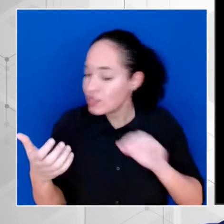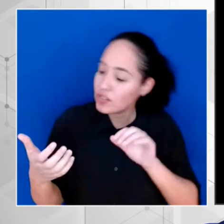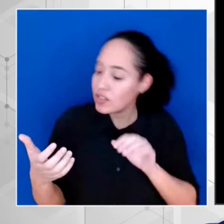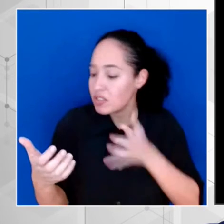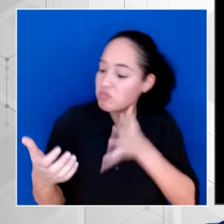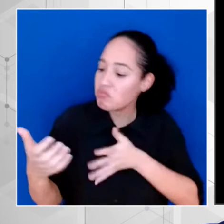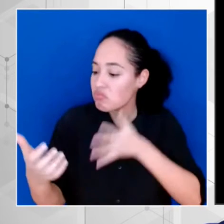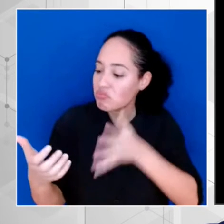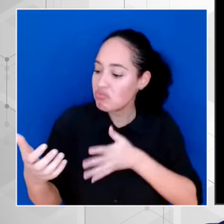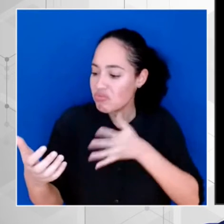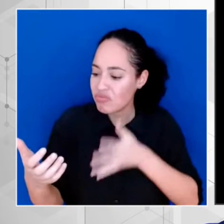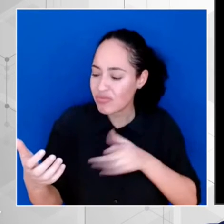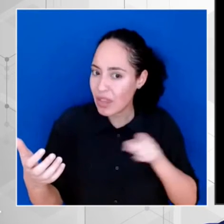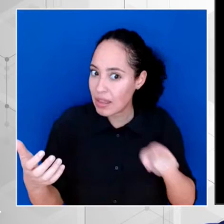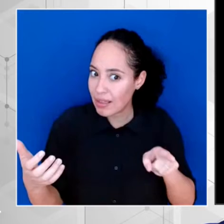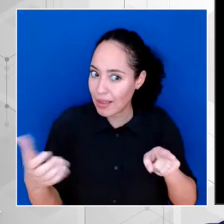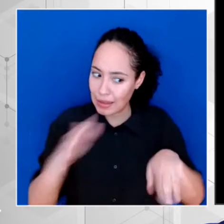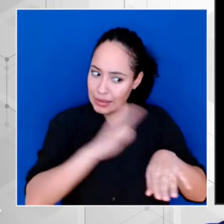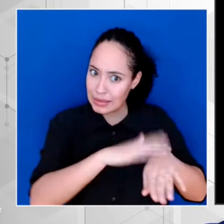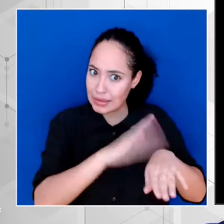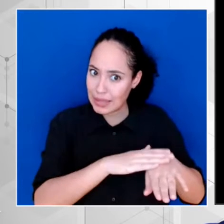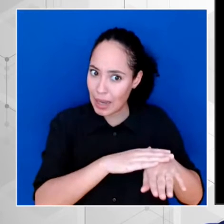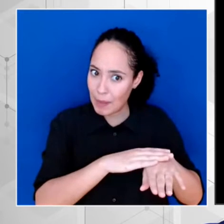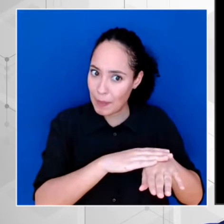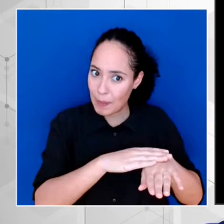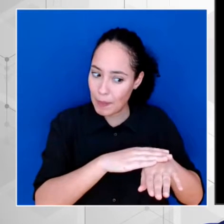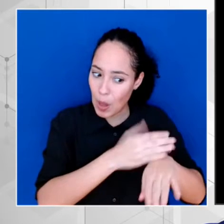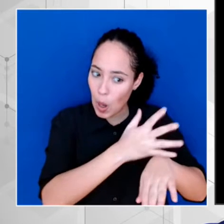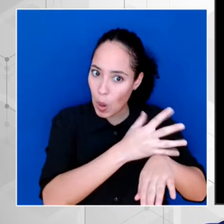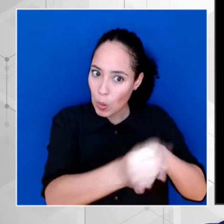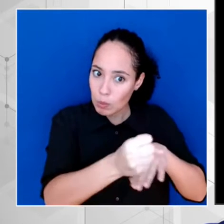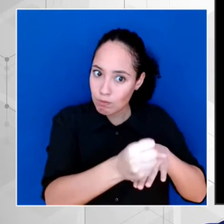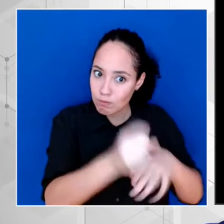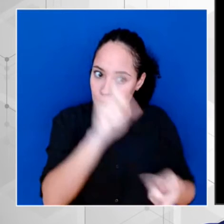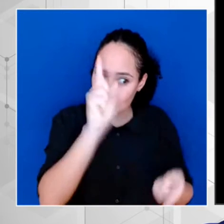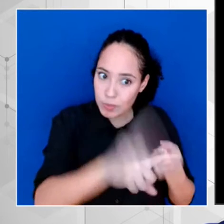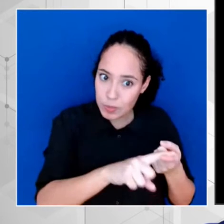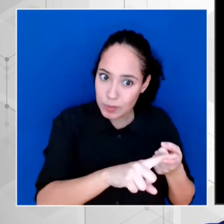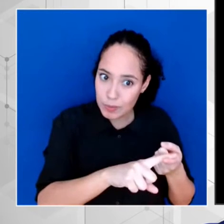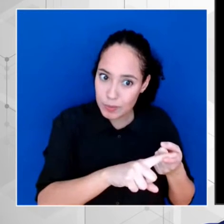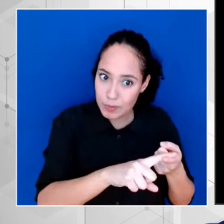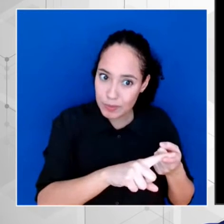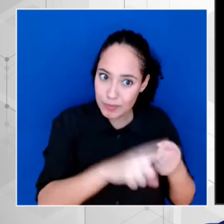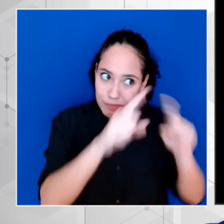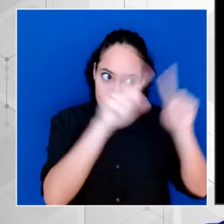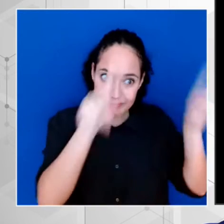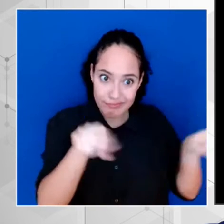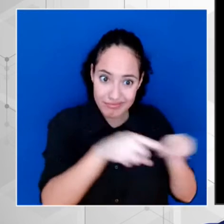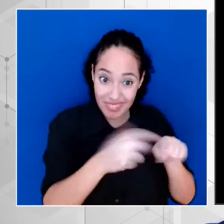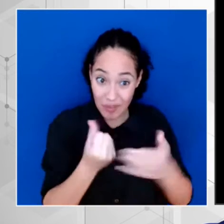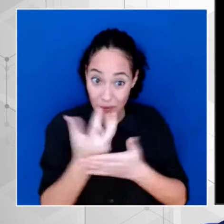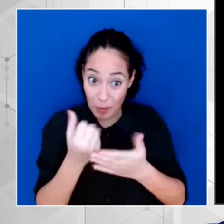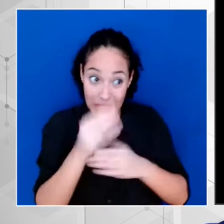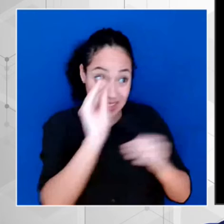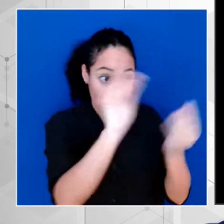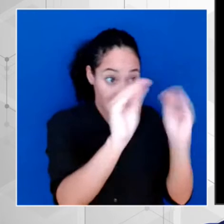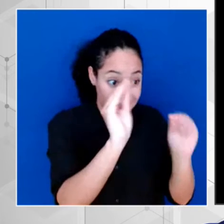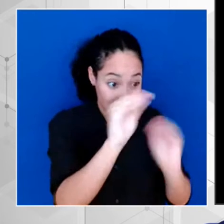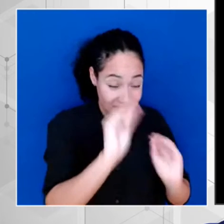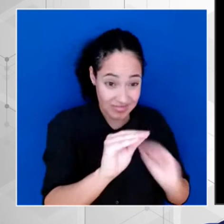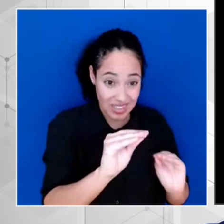We often assume that what seems easy or fun for us will be equally easy and fun for everyone else as